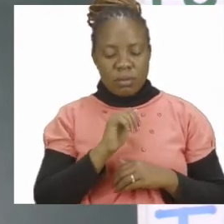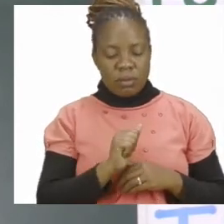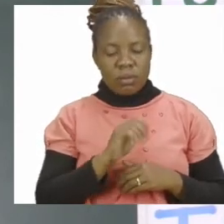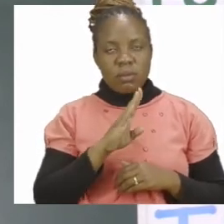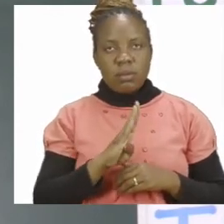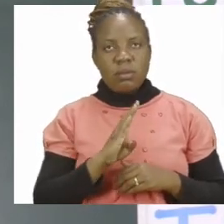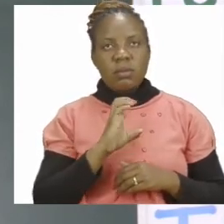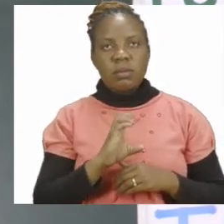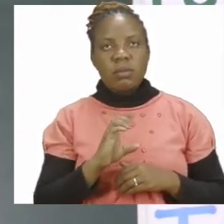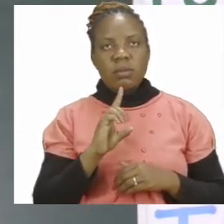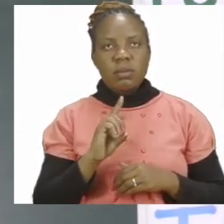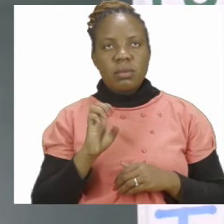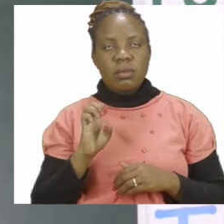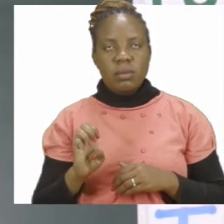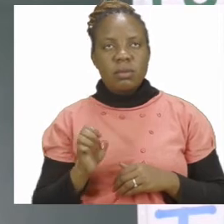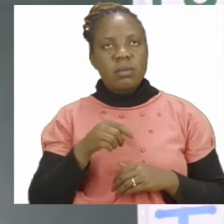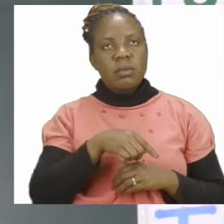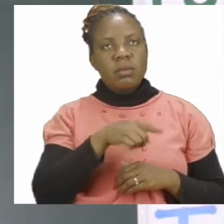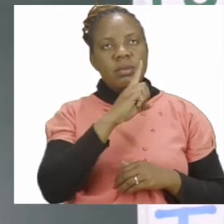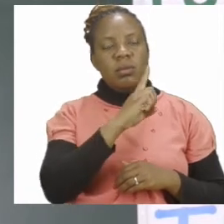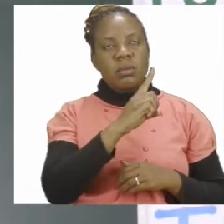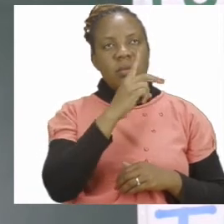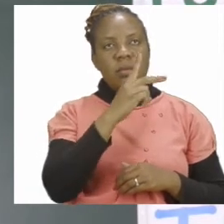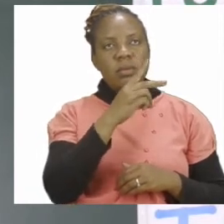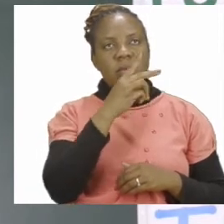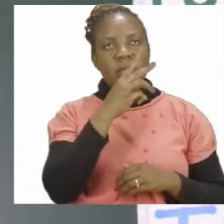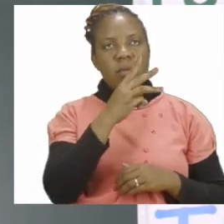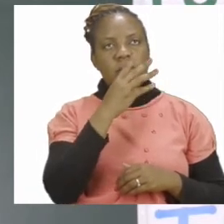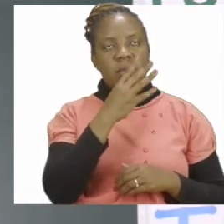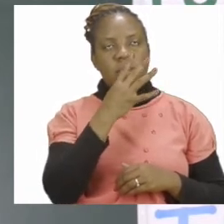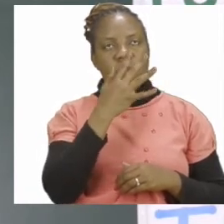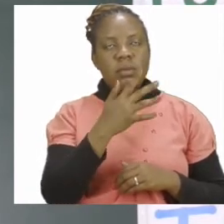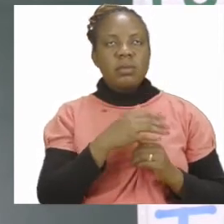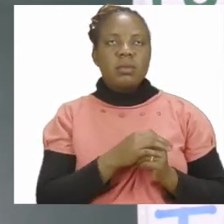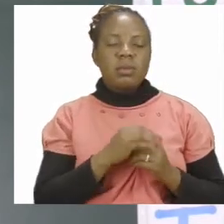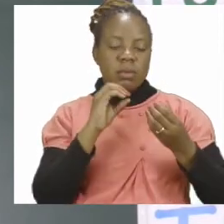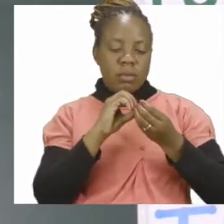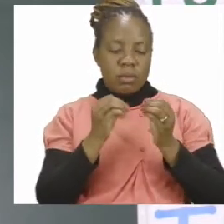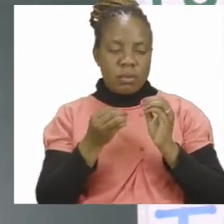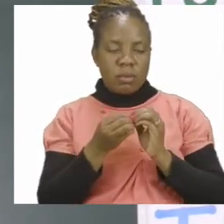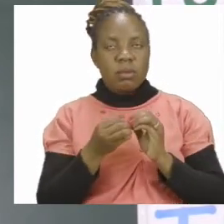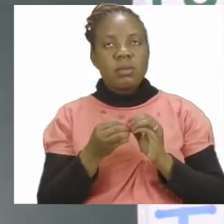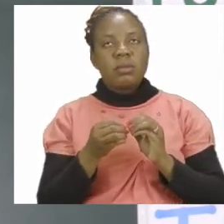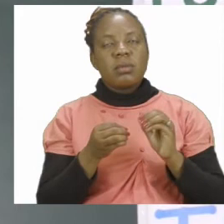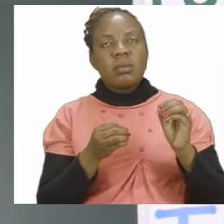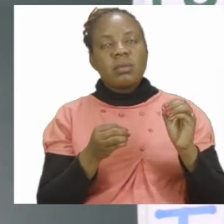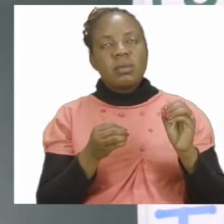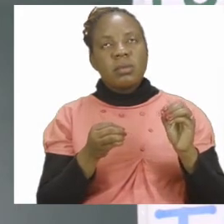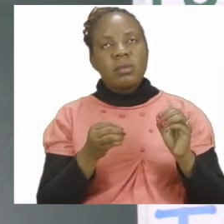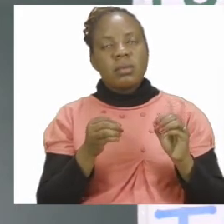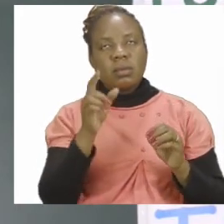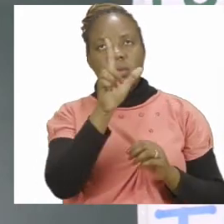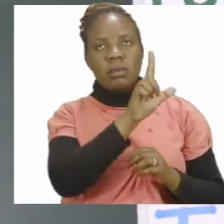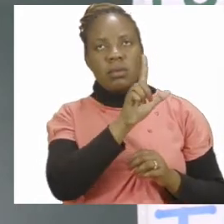your grid. Right, so all your numbers on the left side, you have to then match with